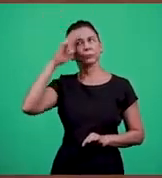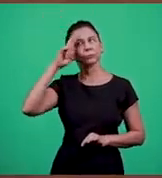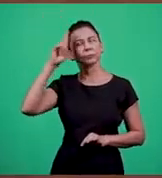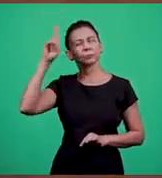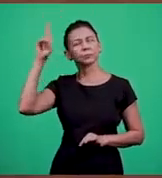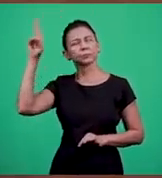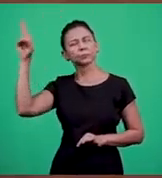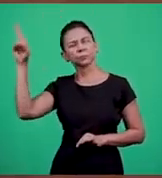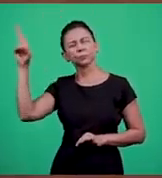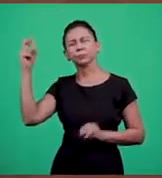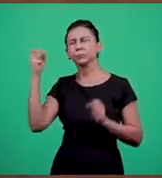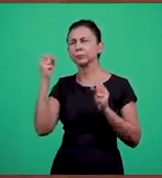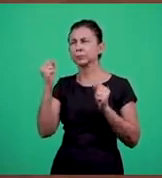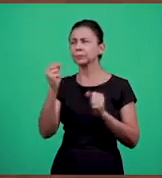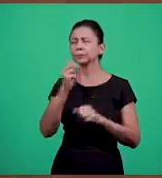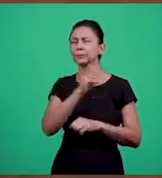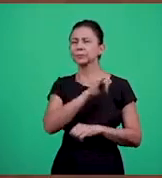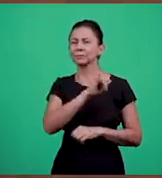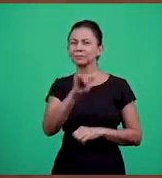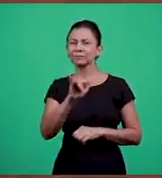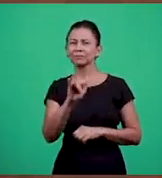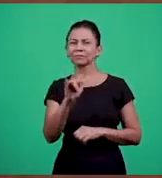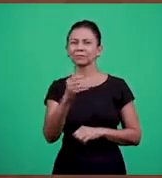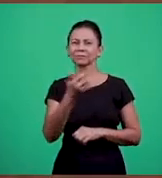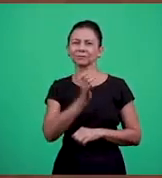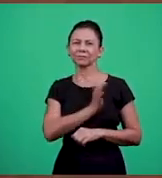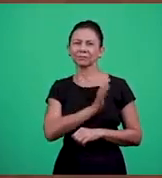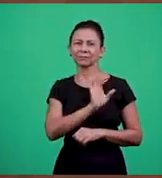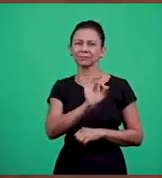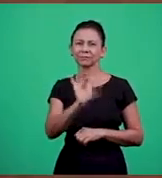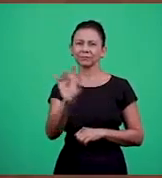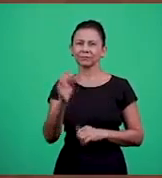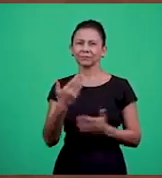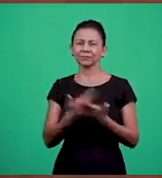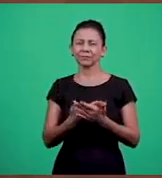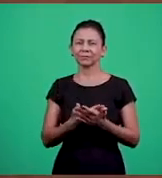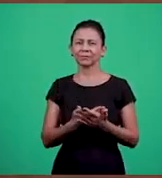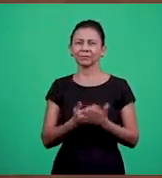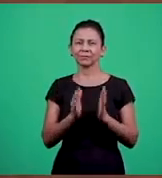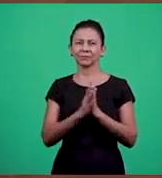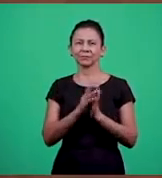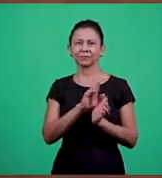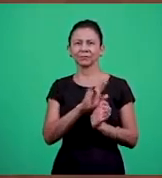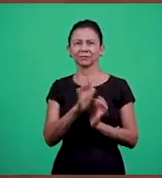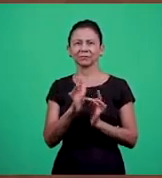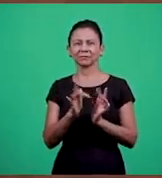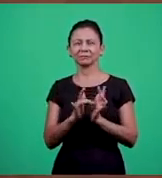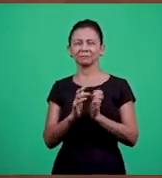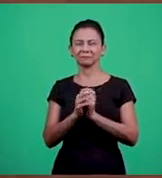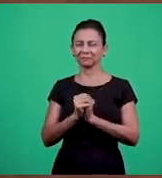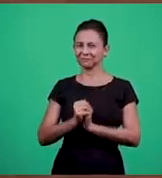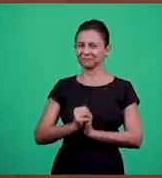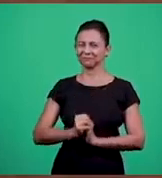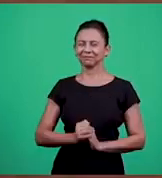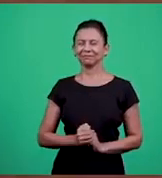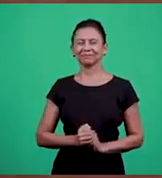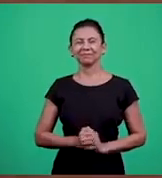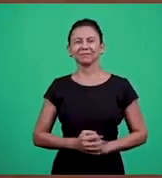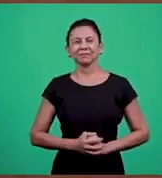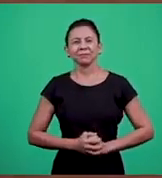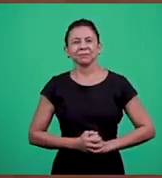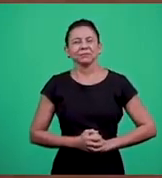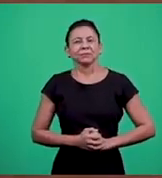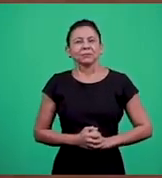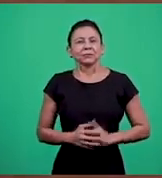you may speak to our hearts in this class. We pray in Jesus' name. Amen. We're going